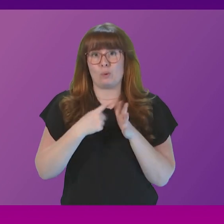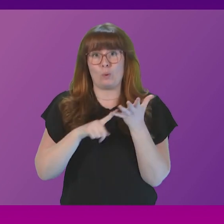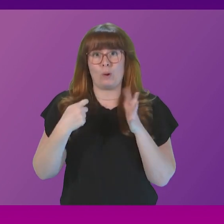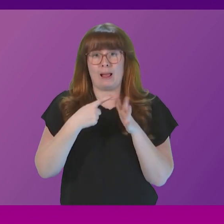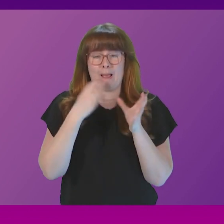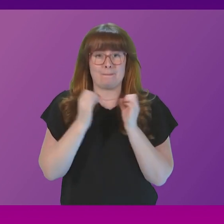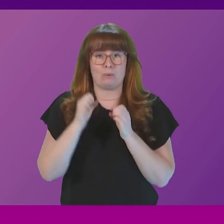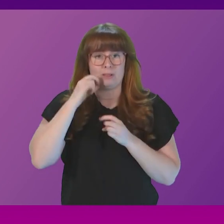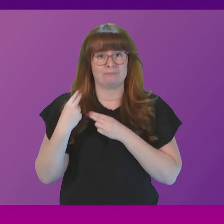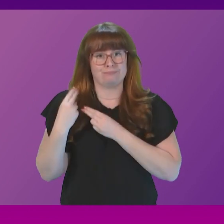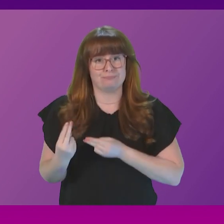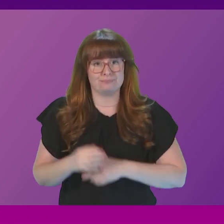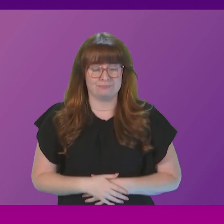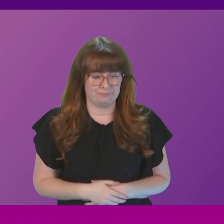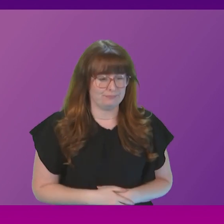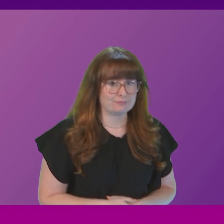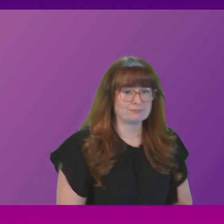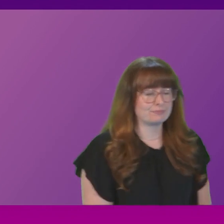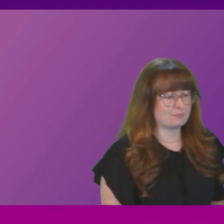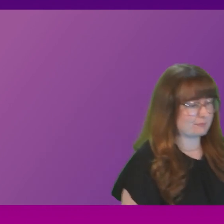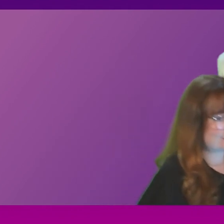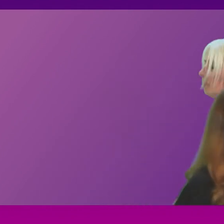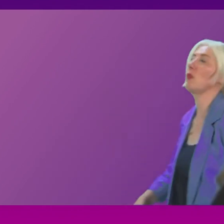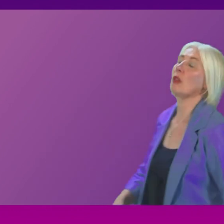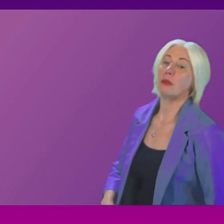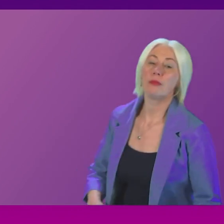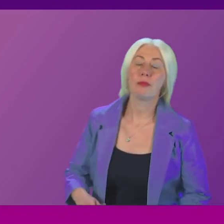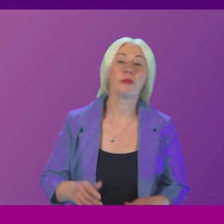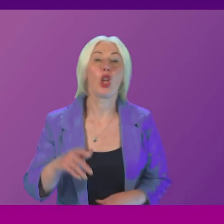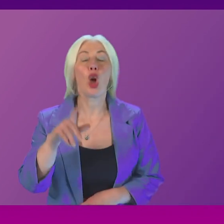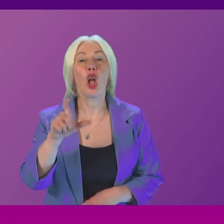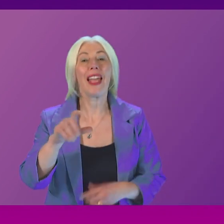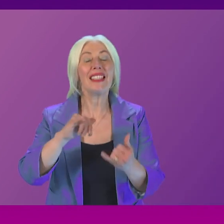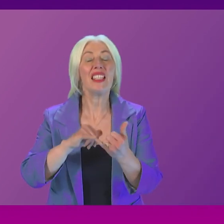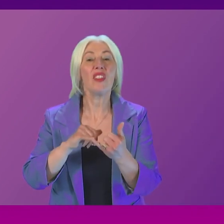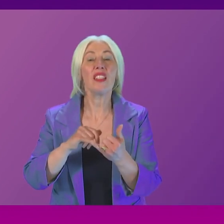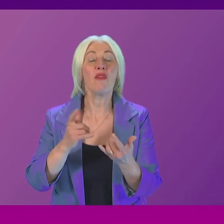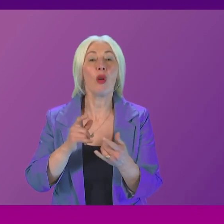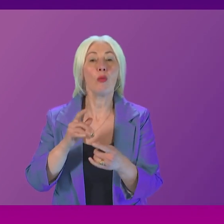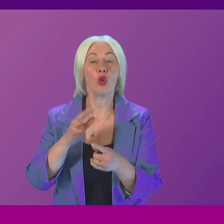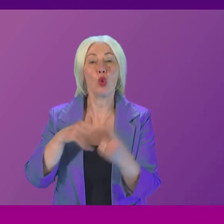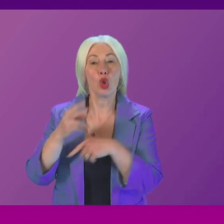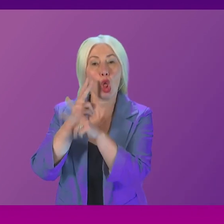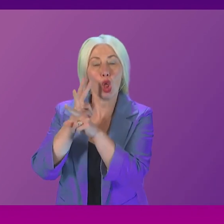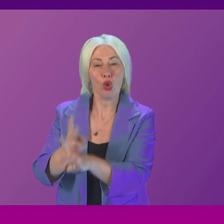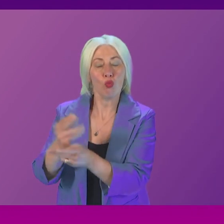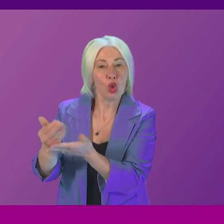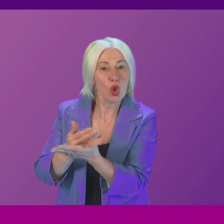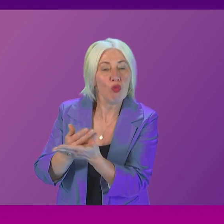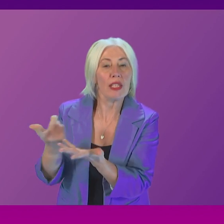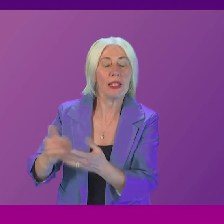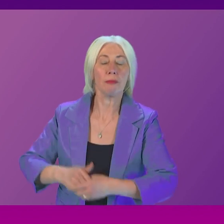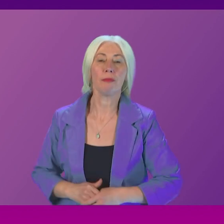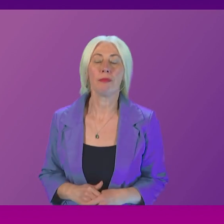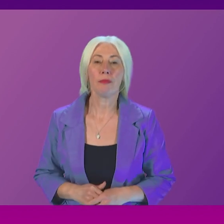going to ask Colette Stevenson, Convener, Social Justice and Social Security Committee, to proceed with the next questions. Colette. Thank you,